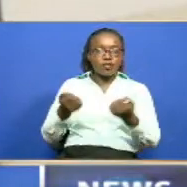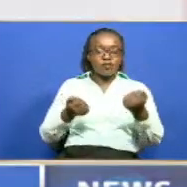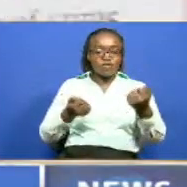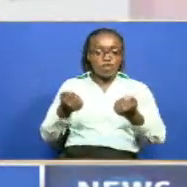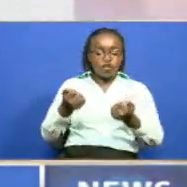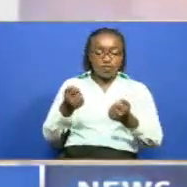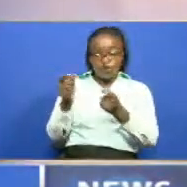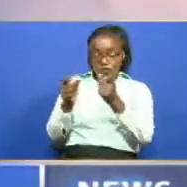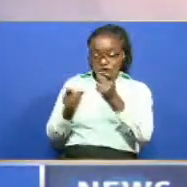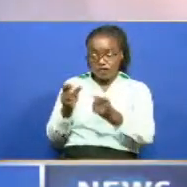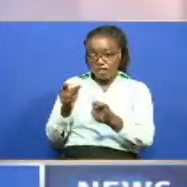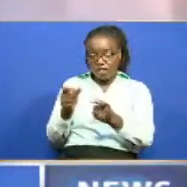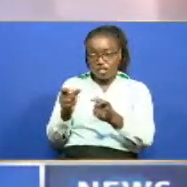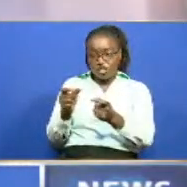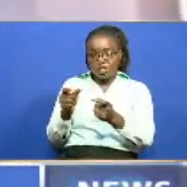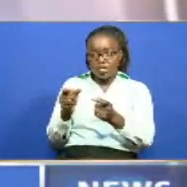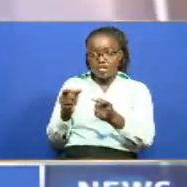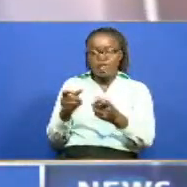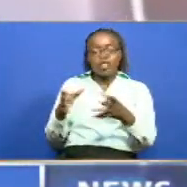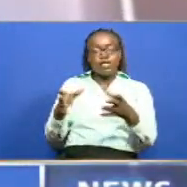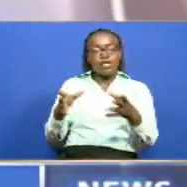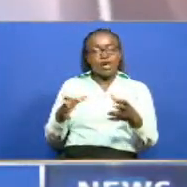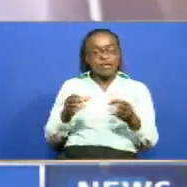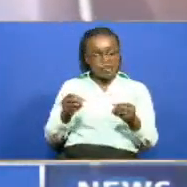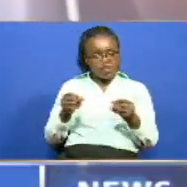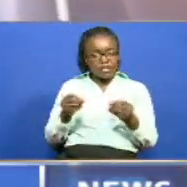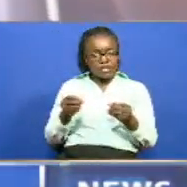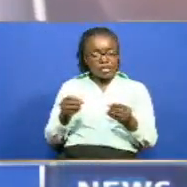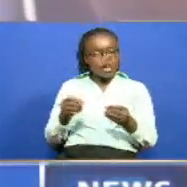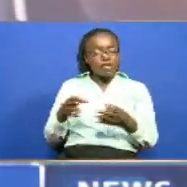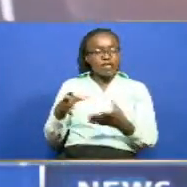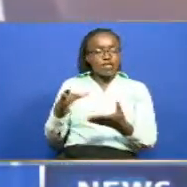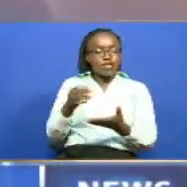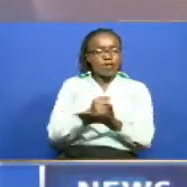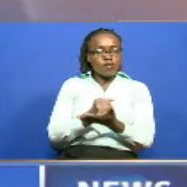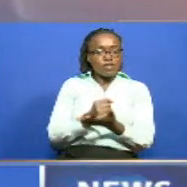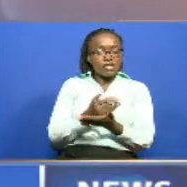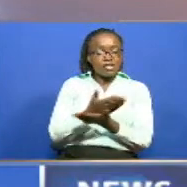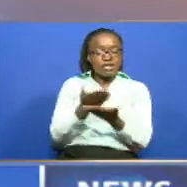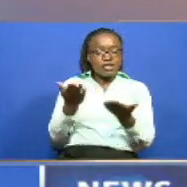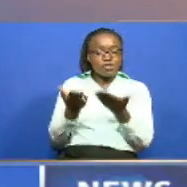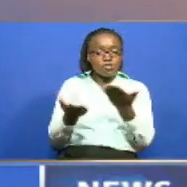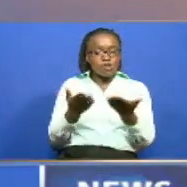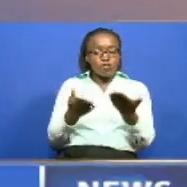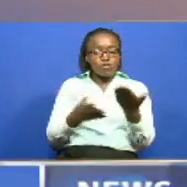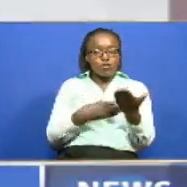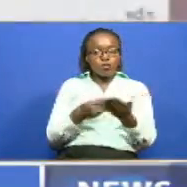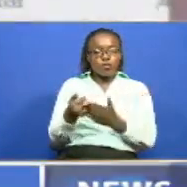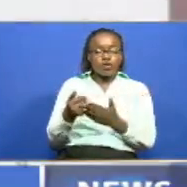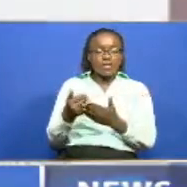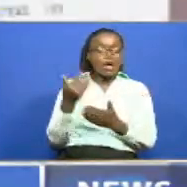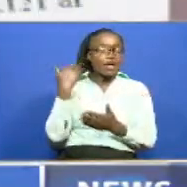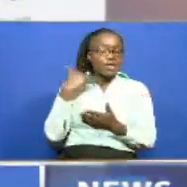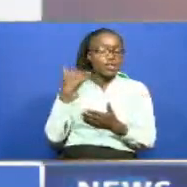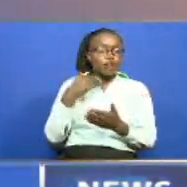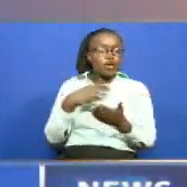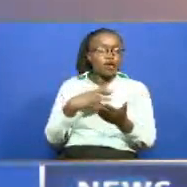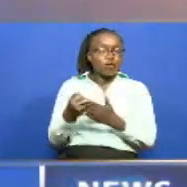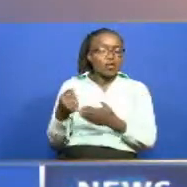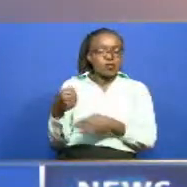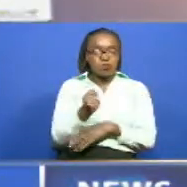the vehicles. The Assets Recovery Agency argues that the assets may have been proceeds of crime and money